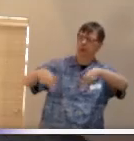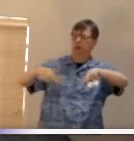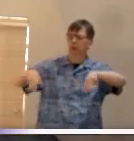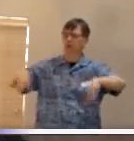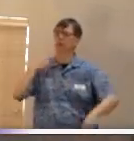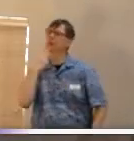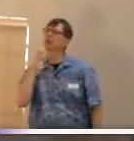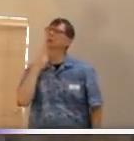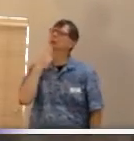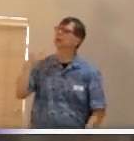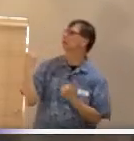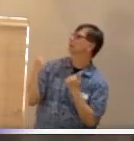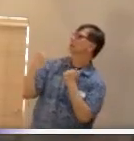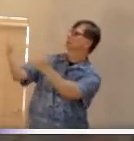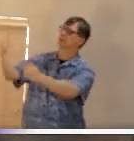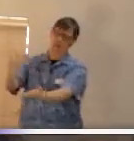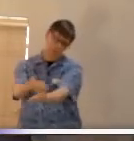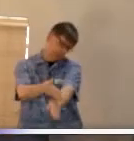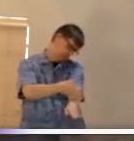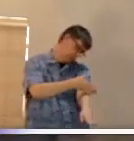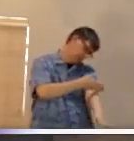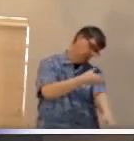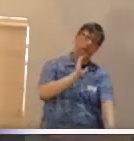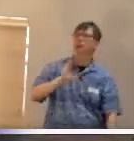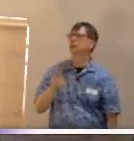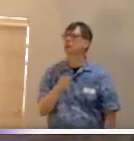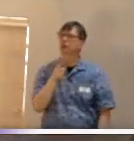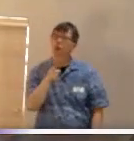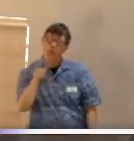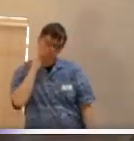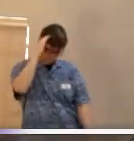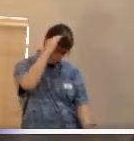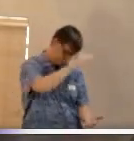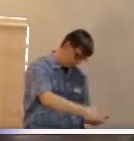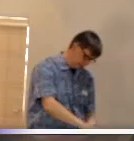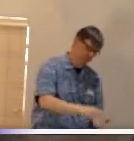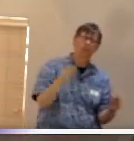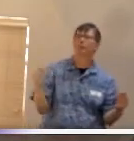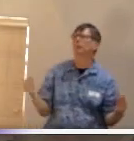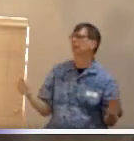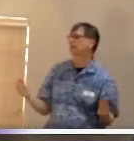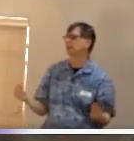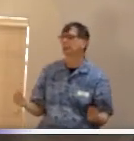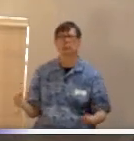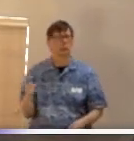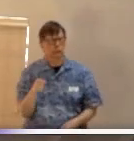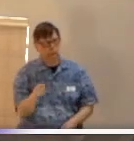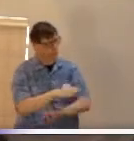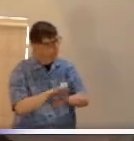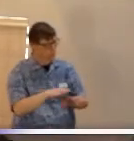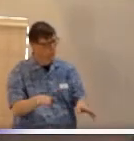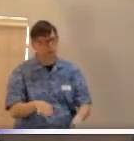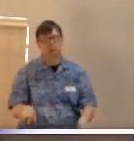very, very strong pattern, because if you believe in many incarnations or you don't, try